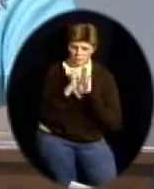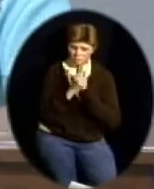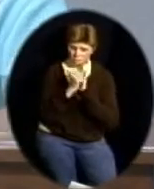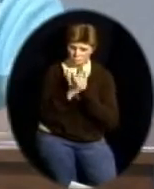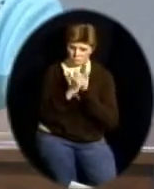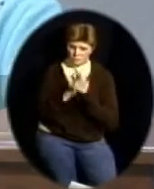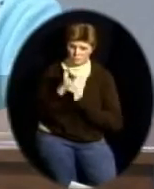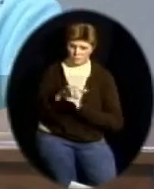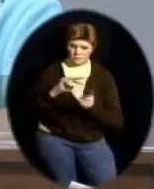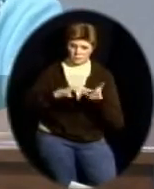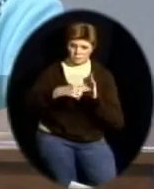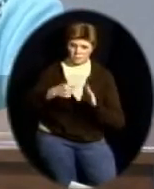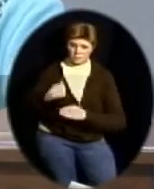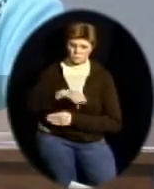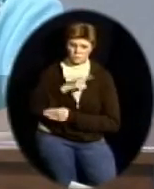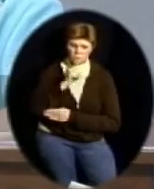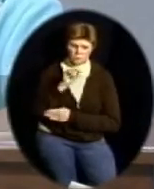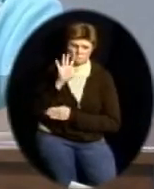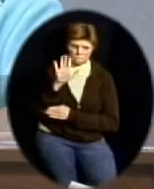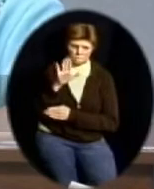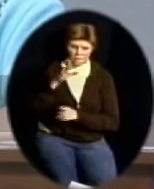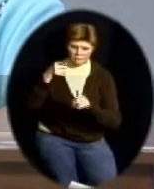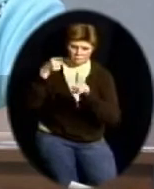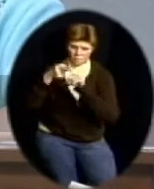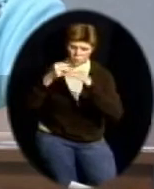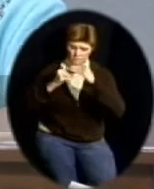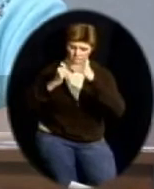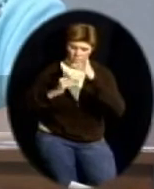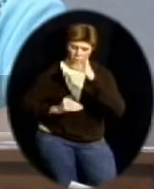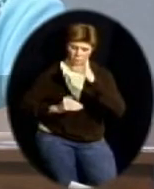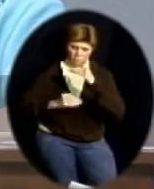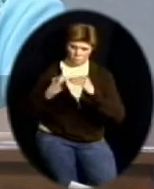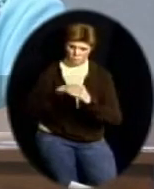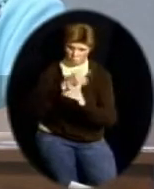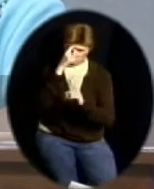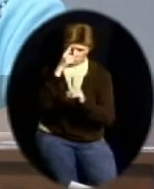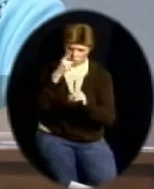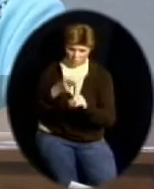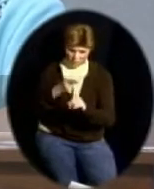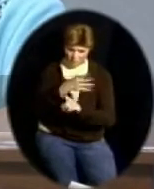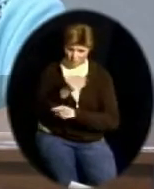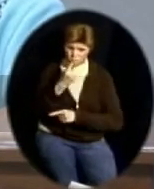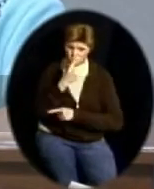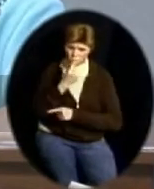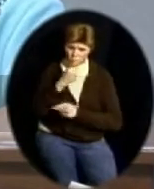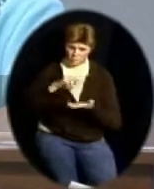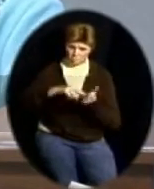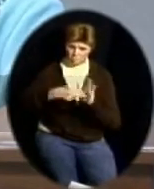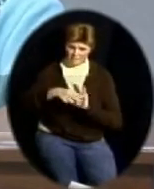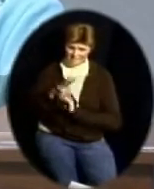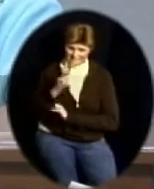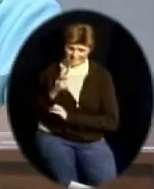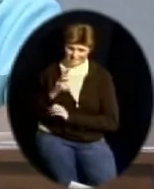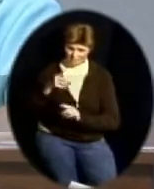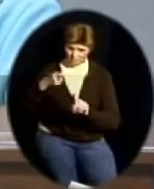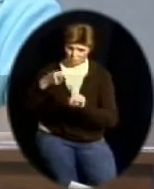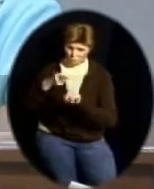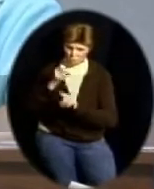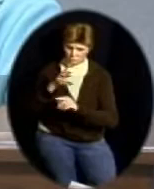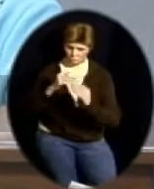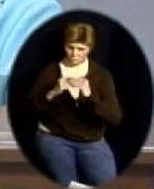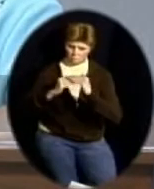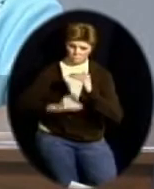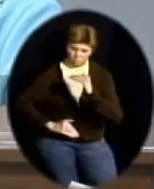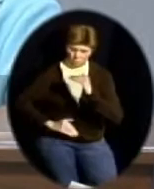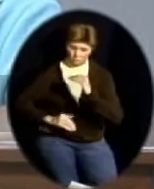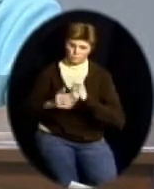below the benchmark or target. And red indicates that we are 6 points or more below the benchmark or target. This draft balanced scorecard is